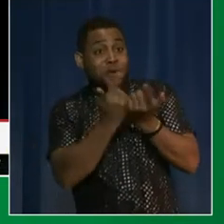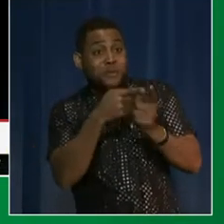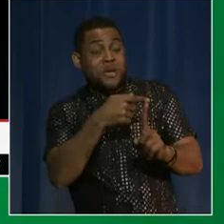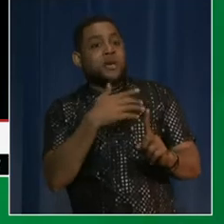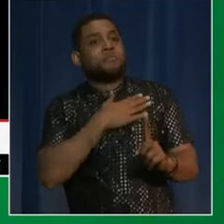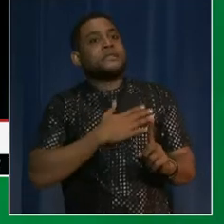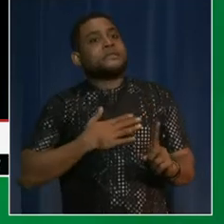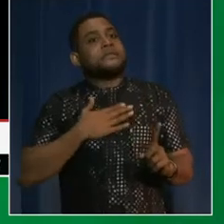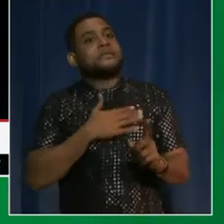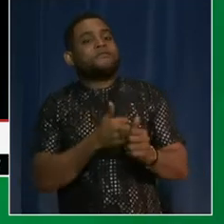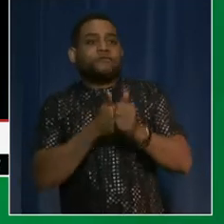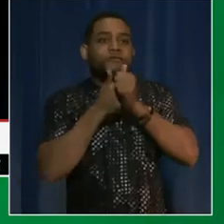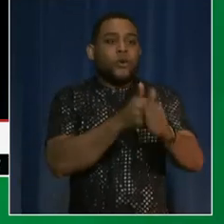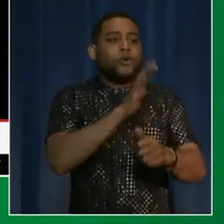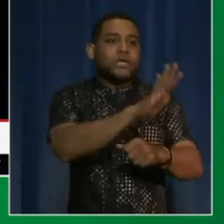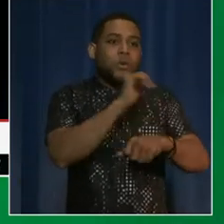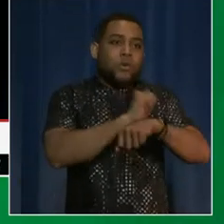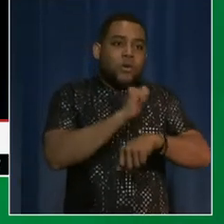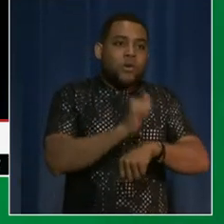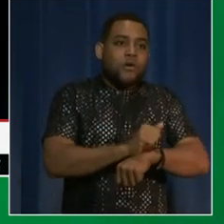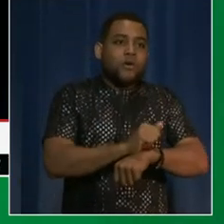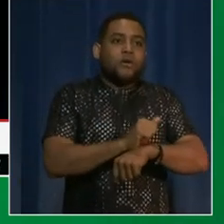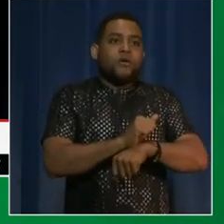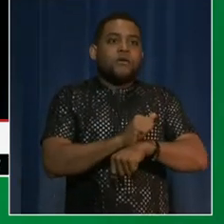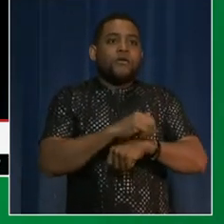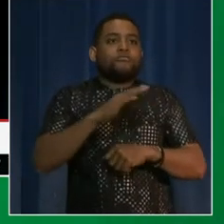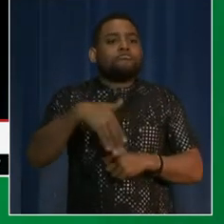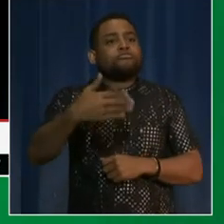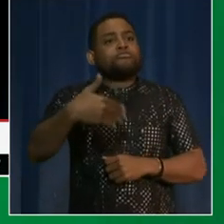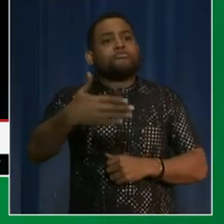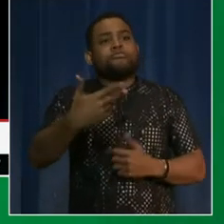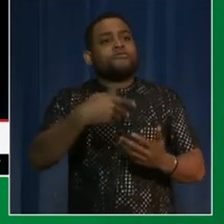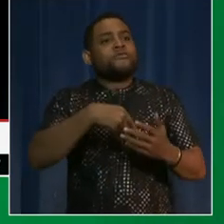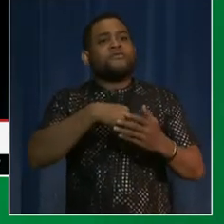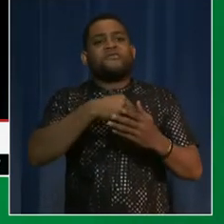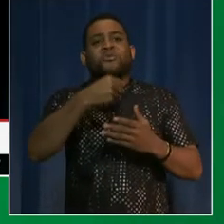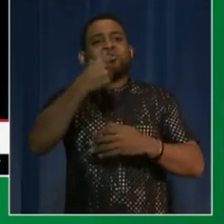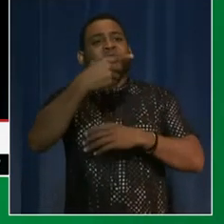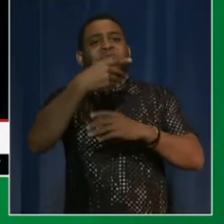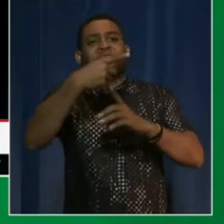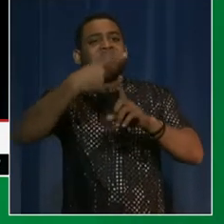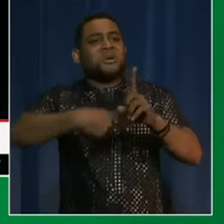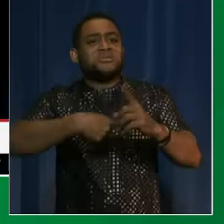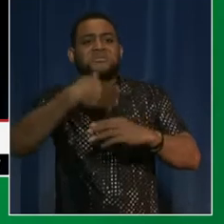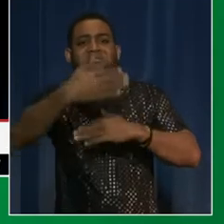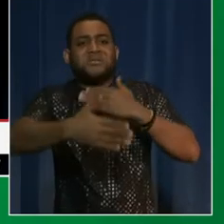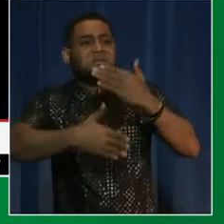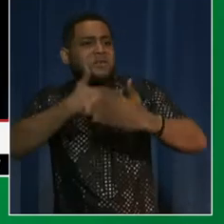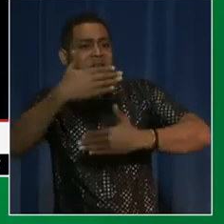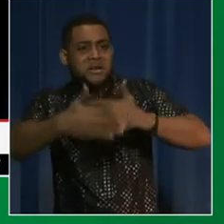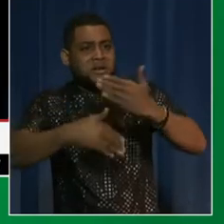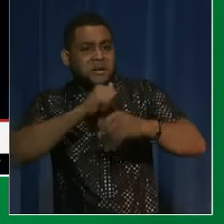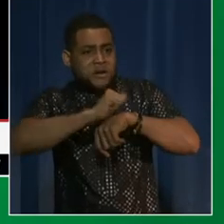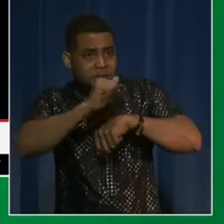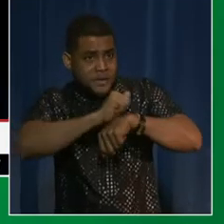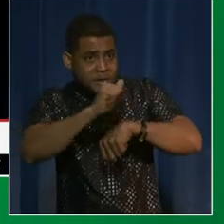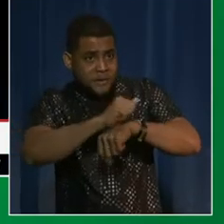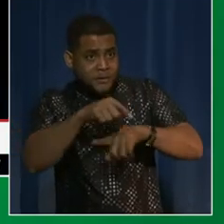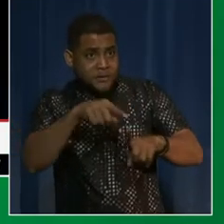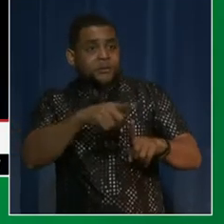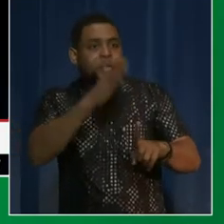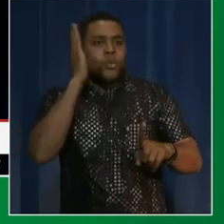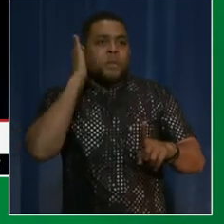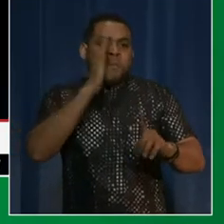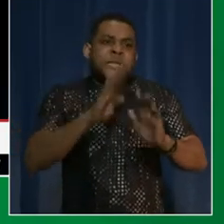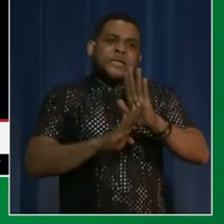force over the course of several months to help us source ideas for how we will use our